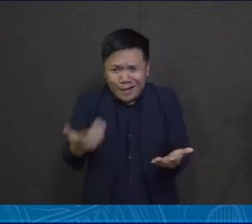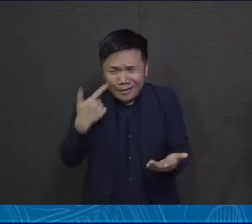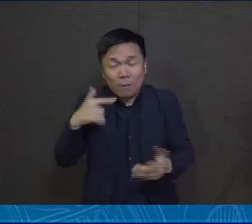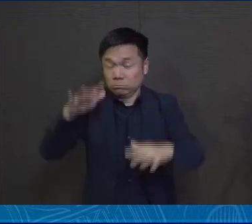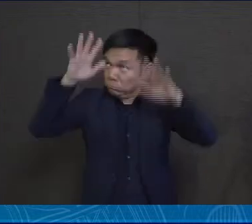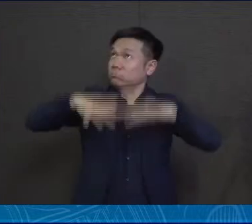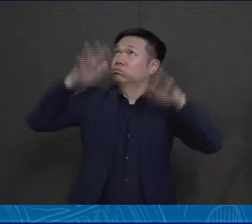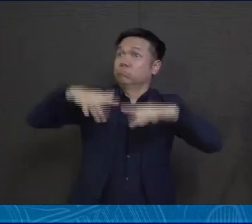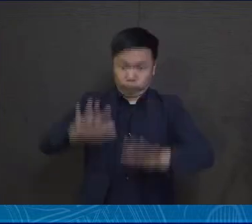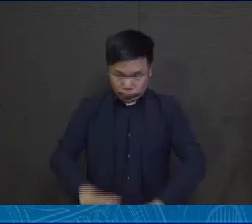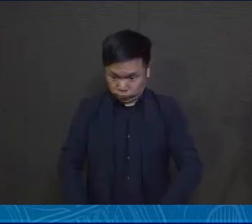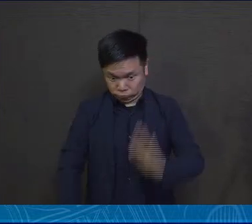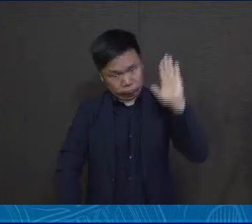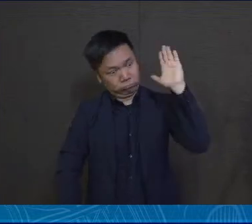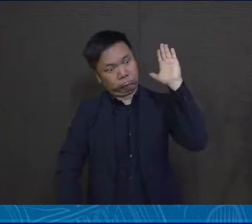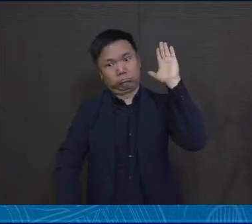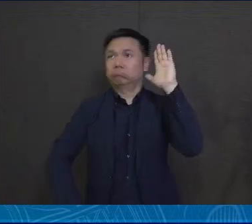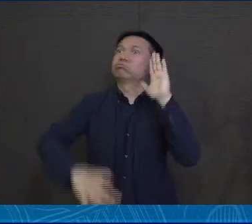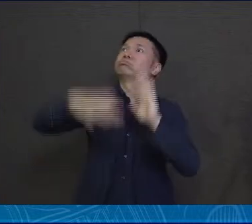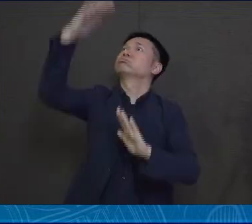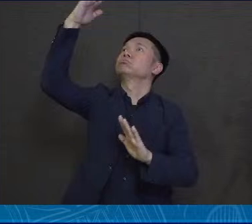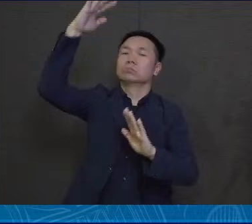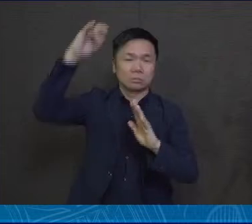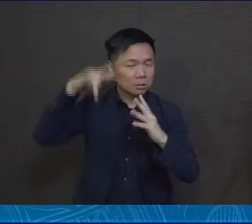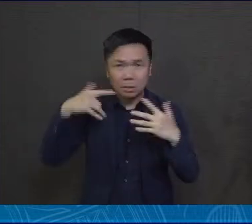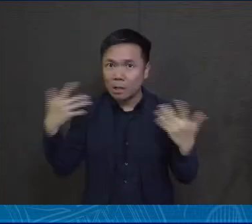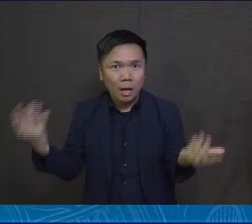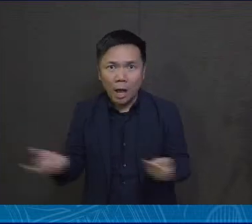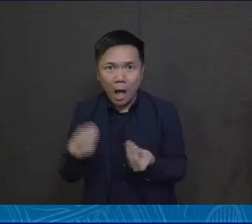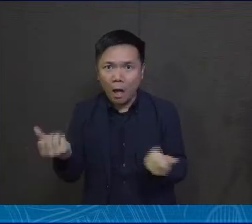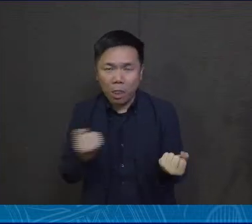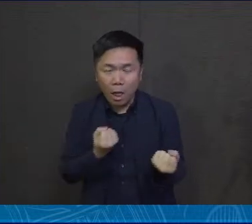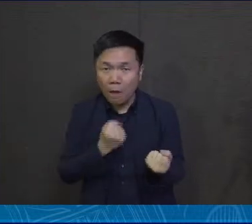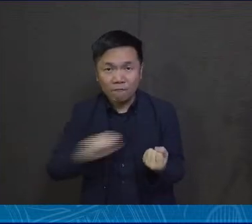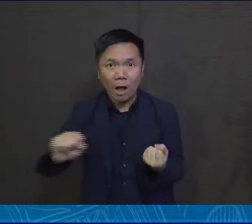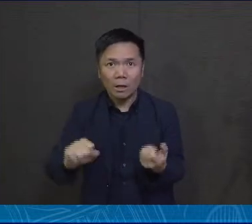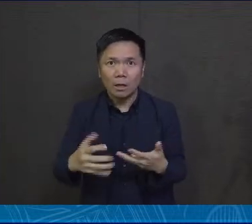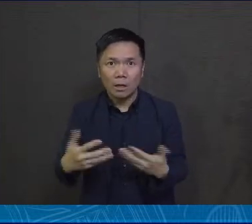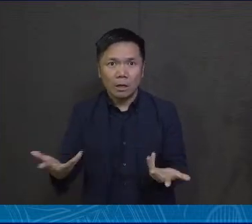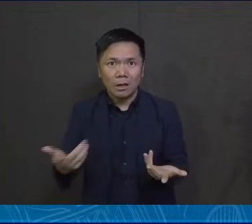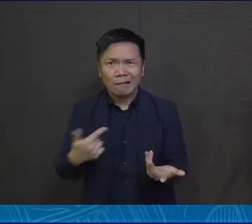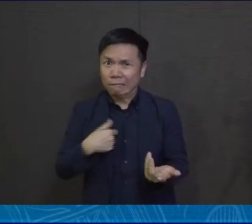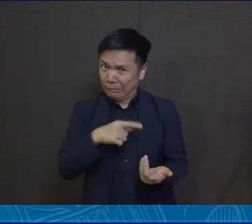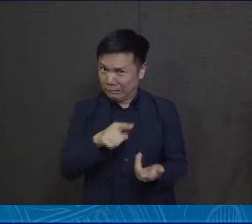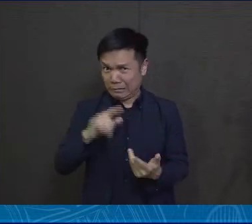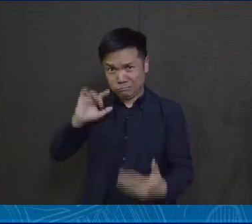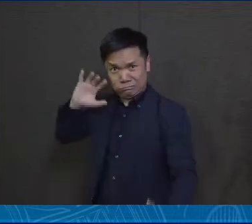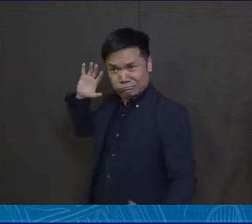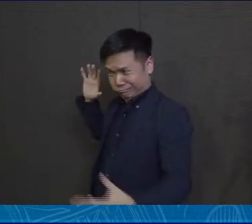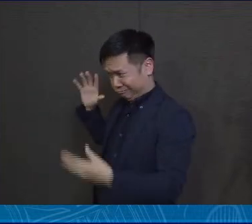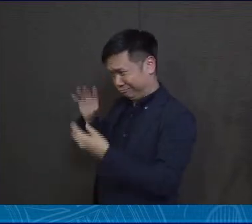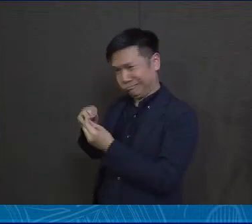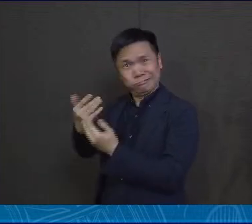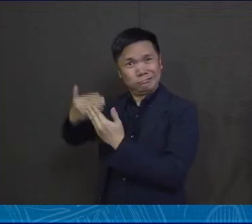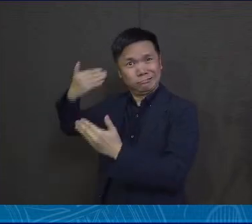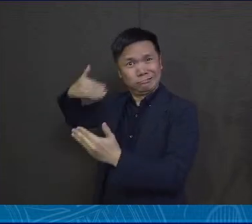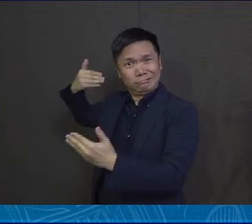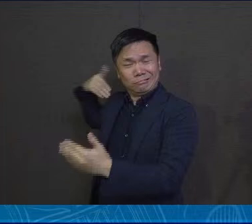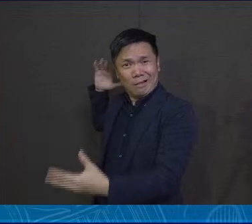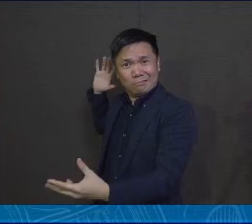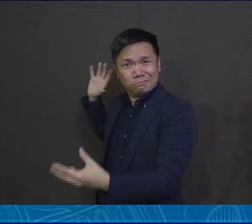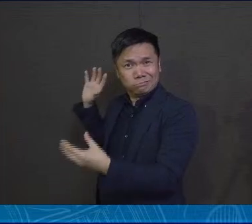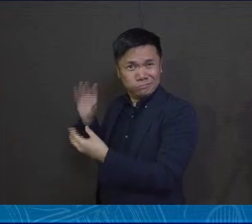flooding or things like that happening more often, more intense, how relevant is the data that we have